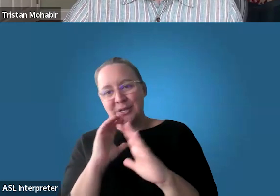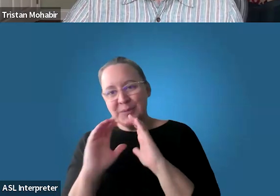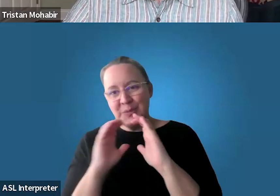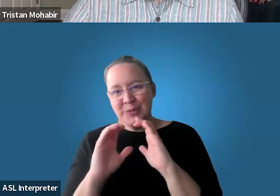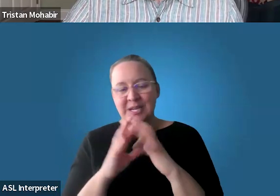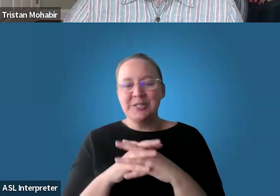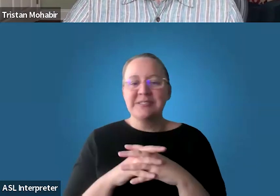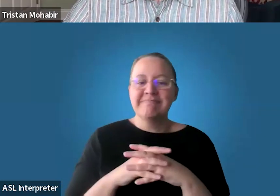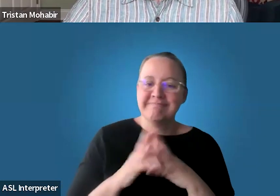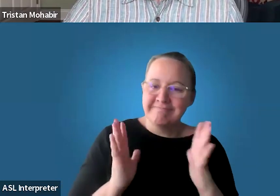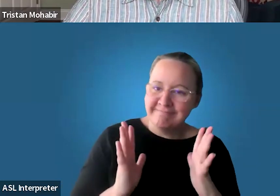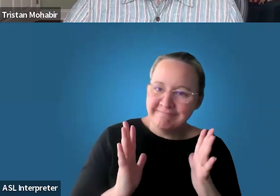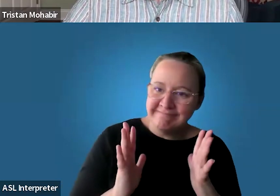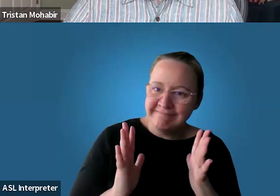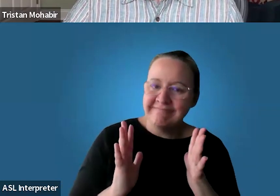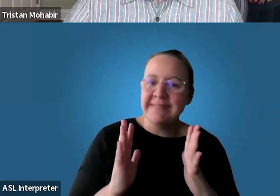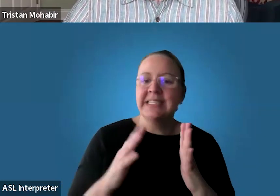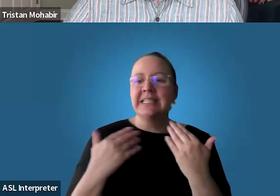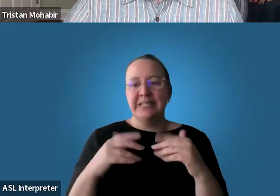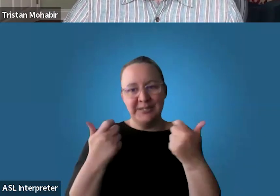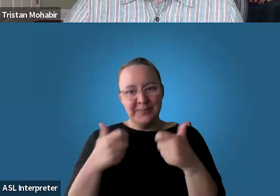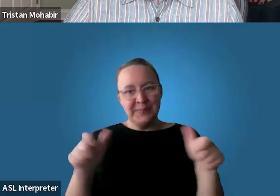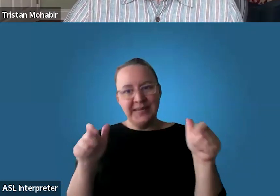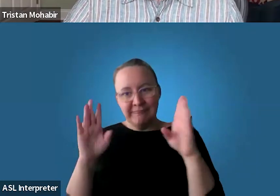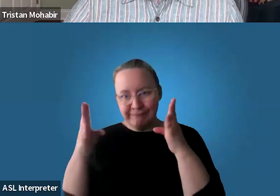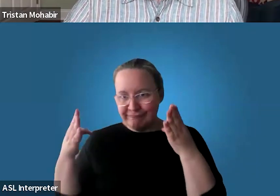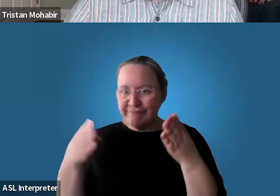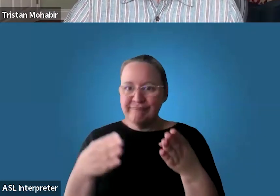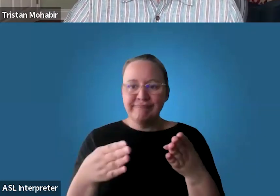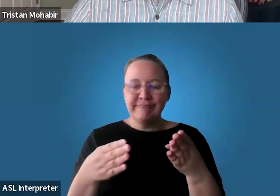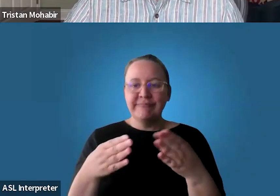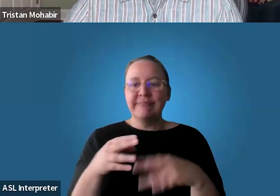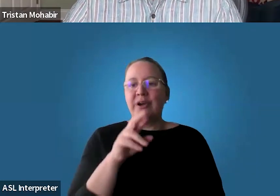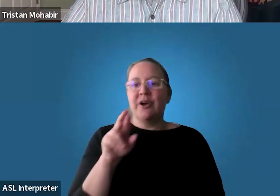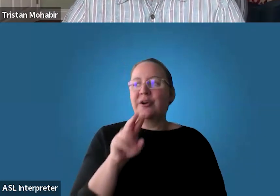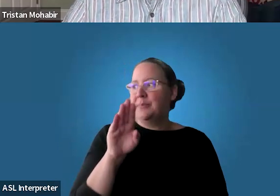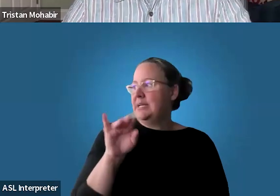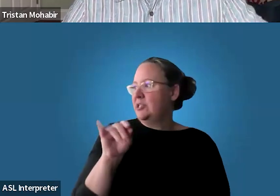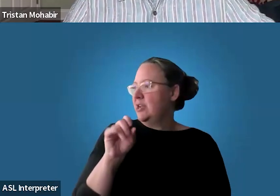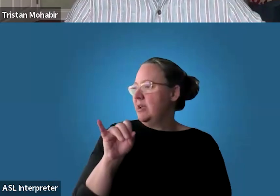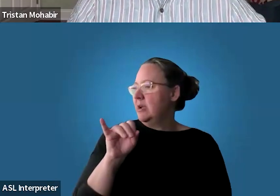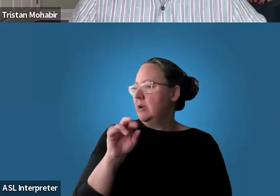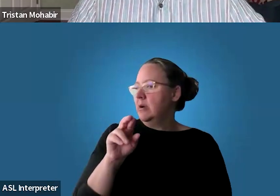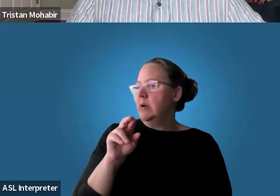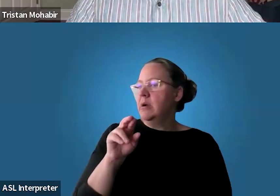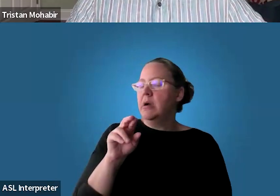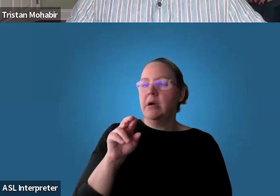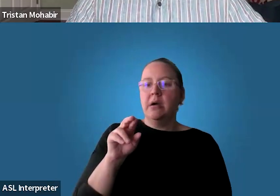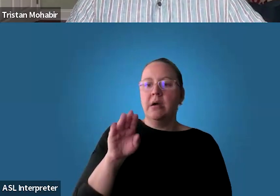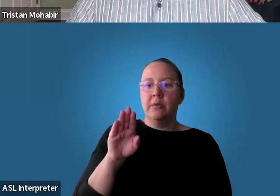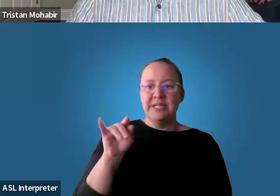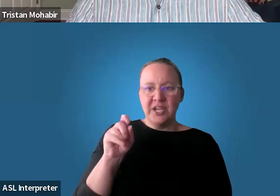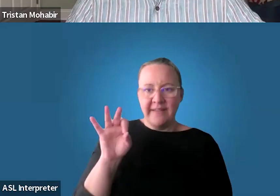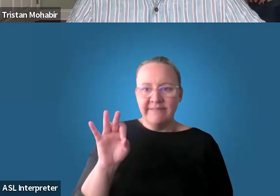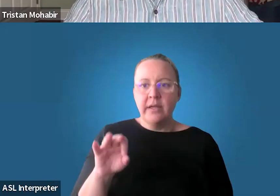communications. I mean, we've done a huge shift in looking at from RWJF, like where is it important for us to use